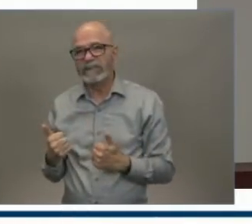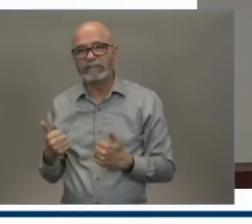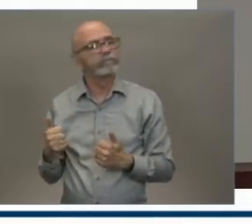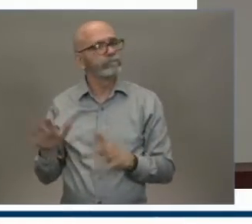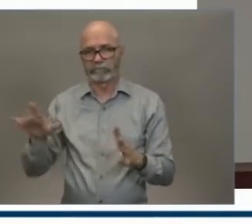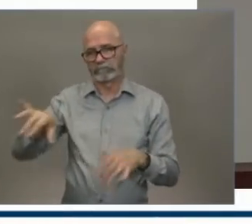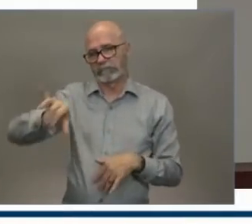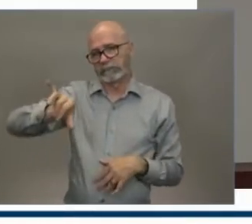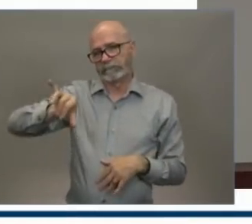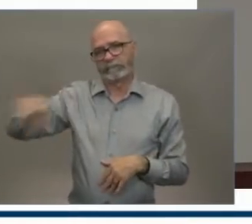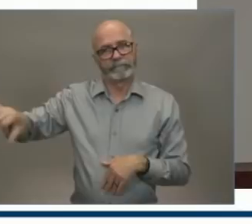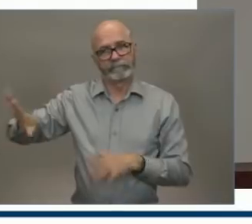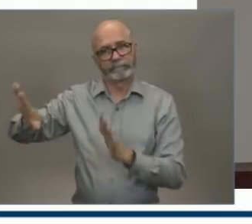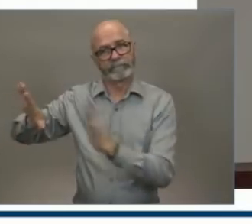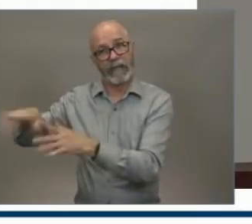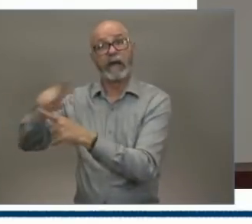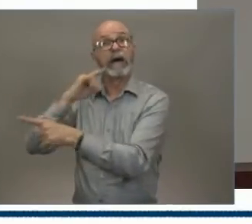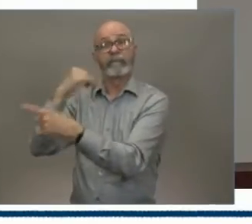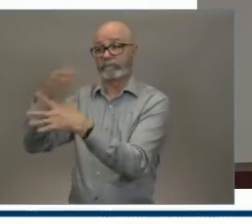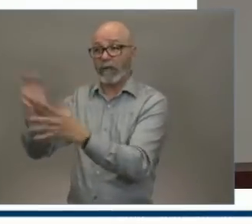you've traveled outside of